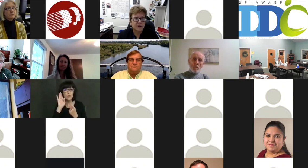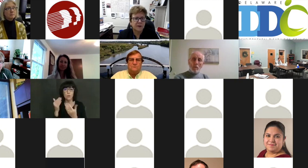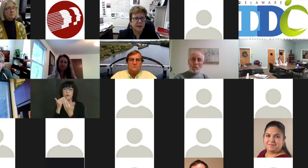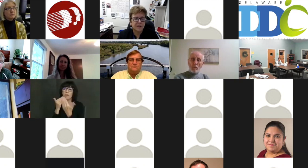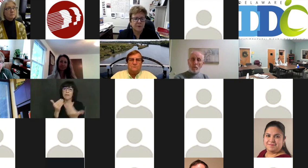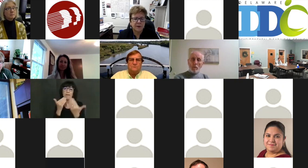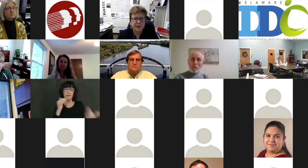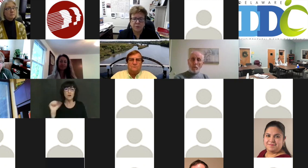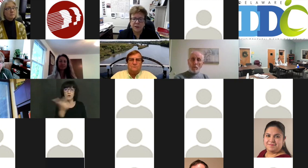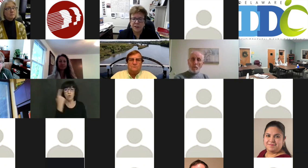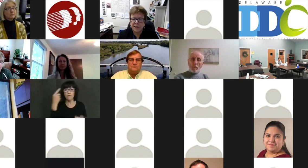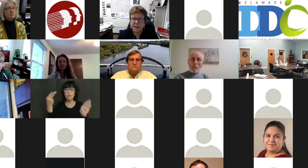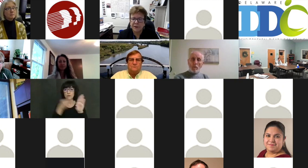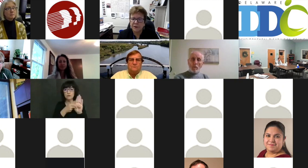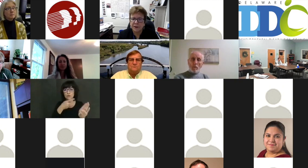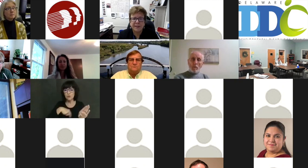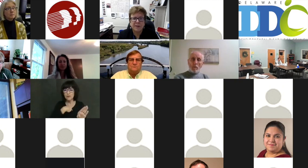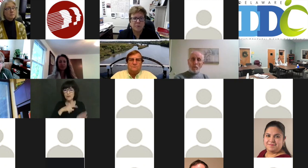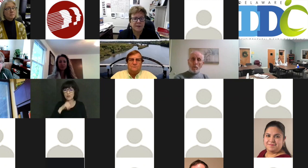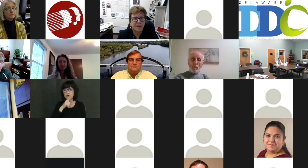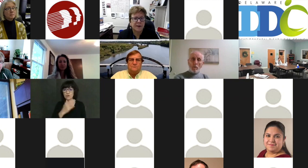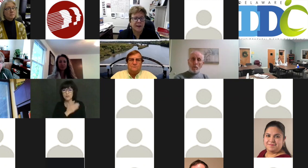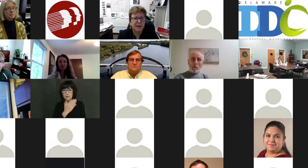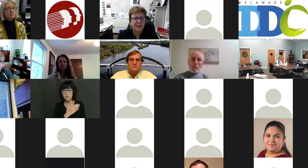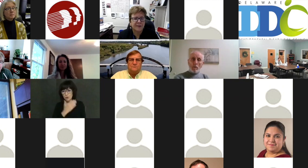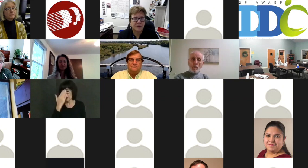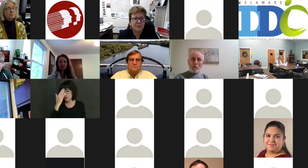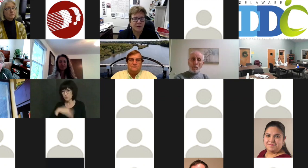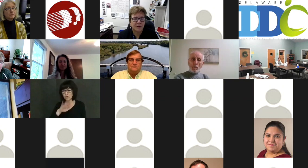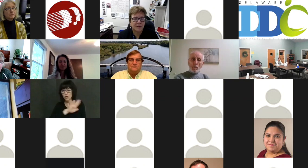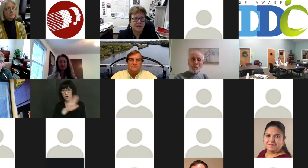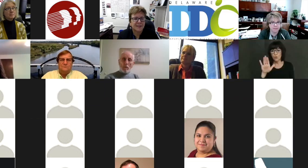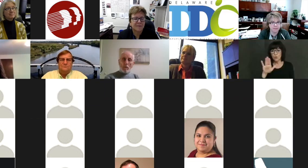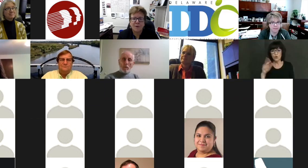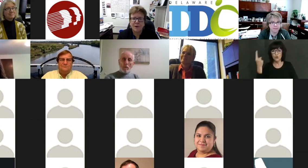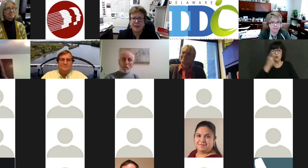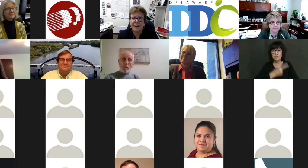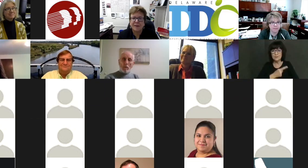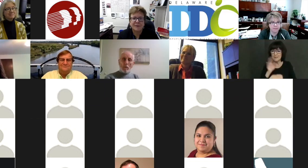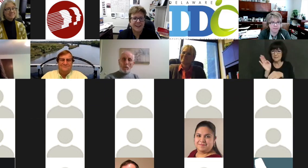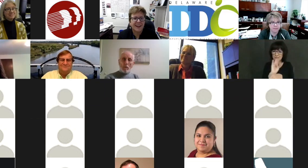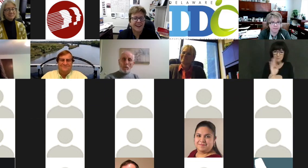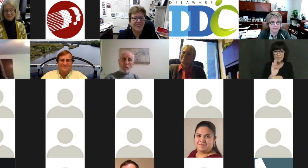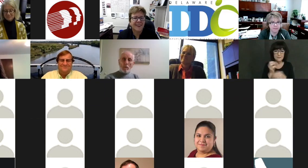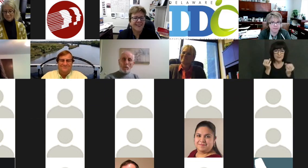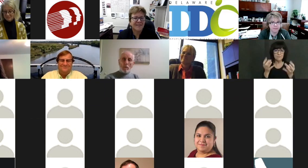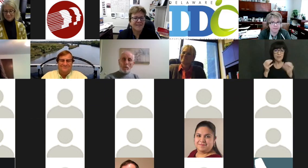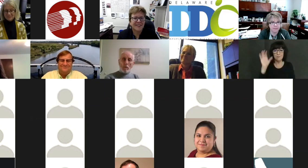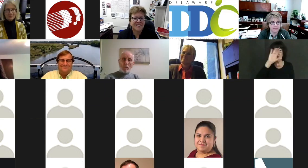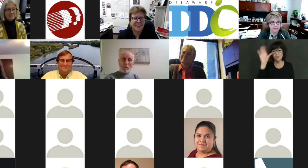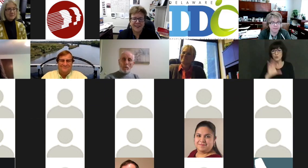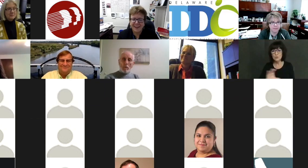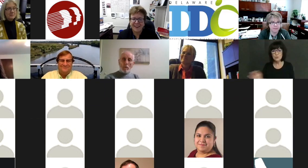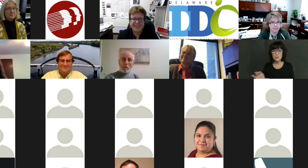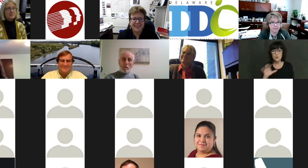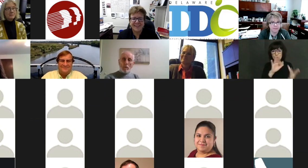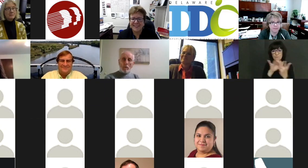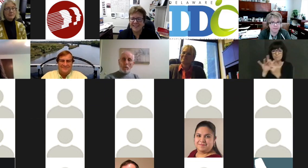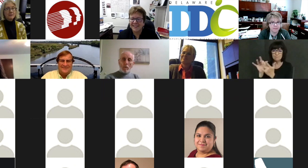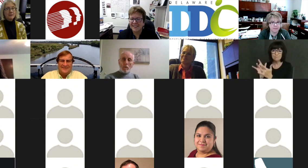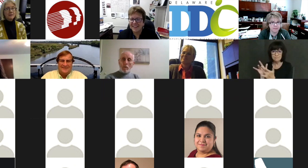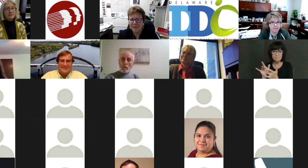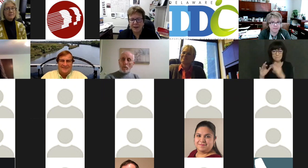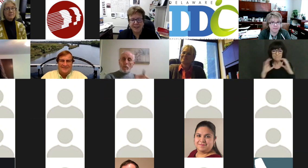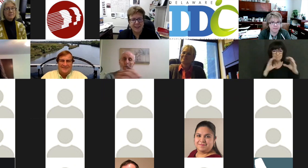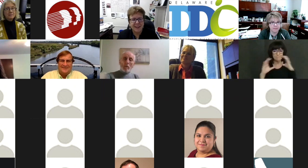for joining us. I really appreciate it. I know your days are busy and you got lots of Zoom calls and more to come today. So I want to say thank you,